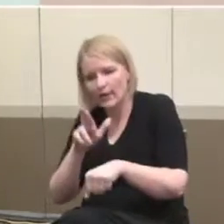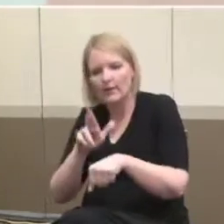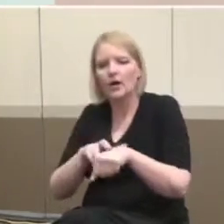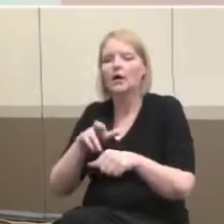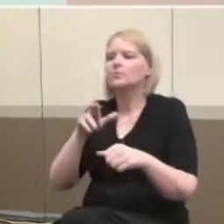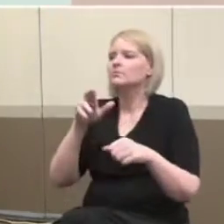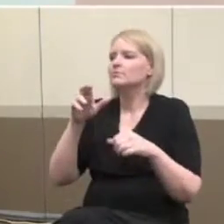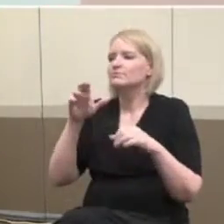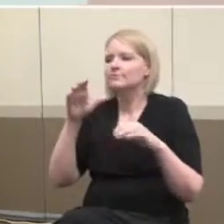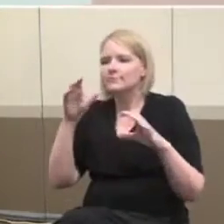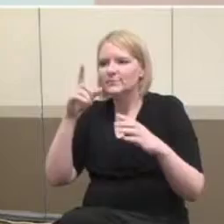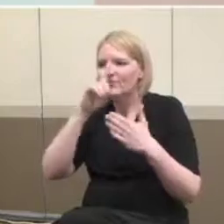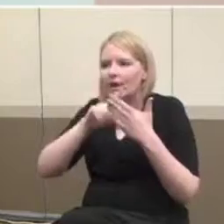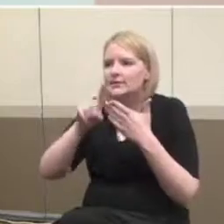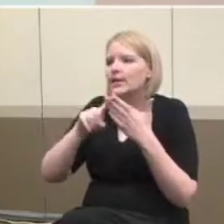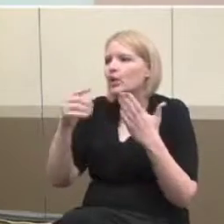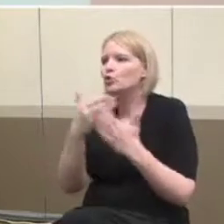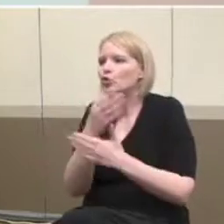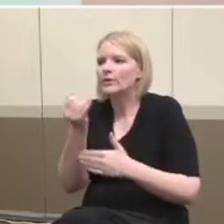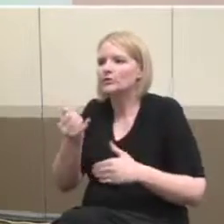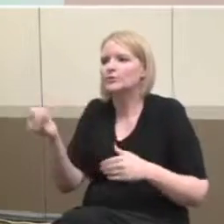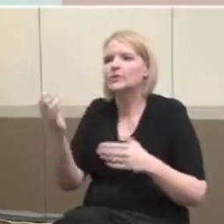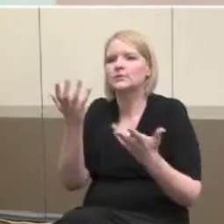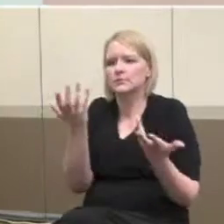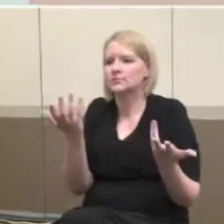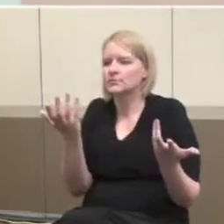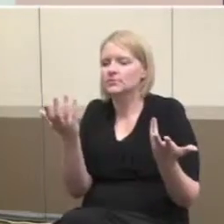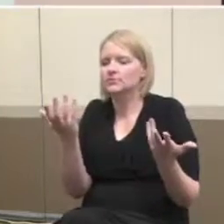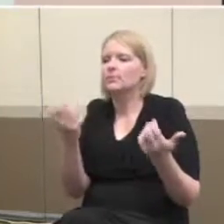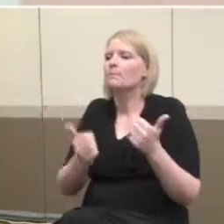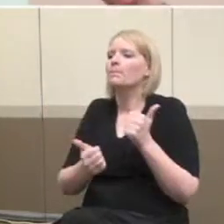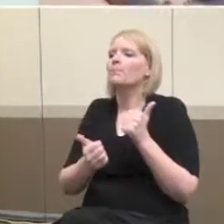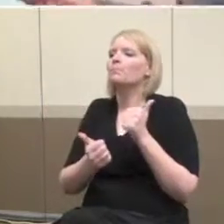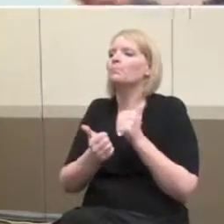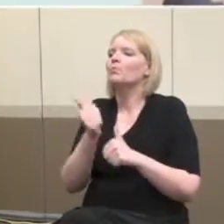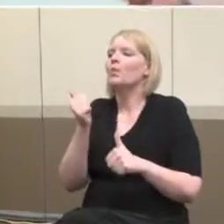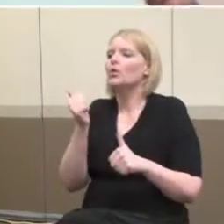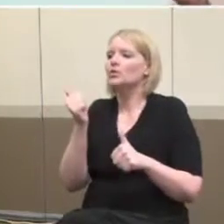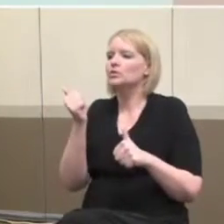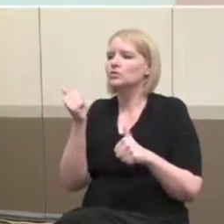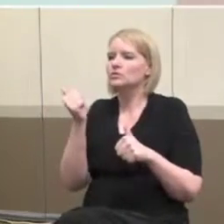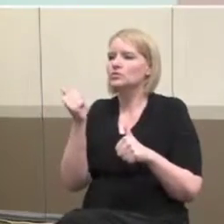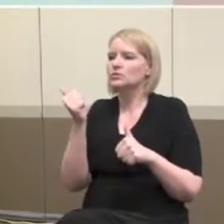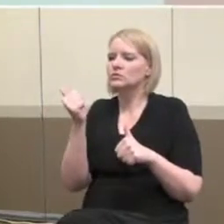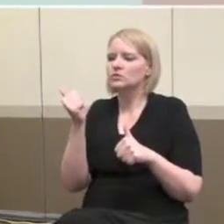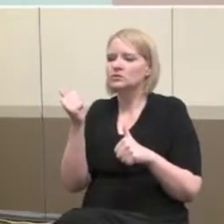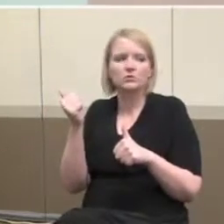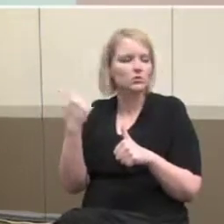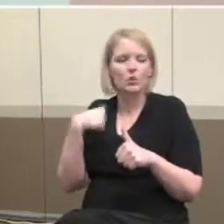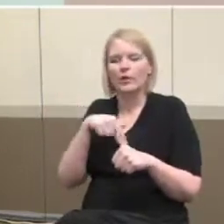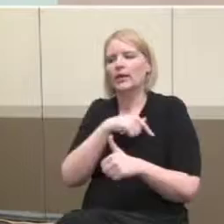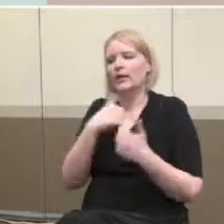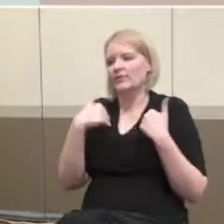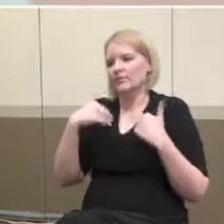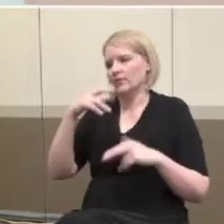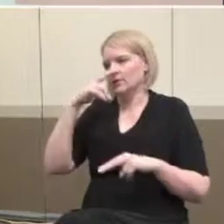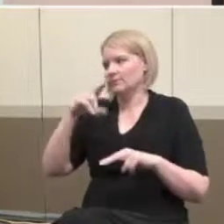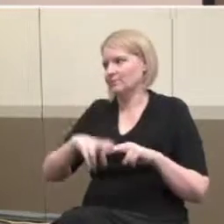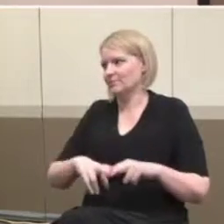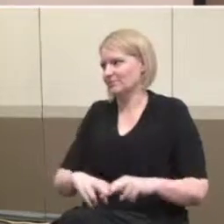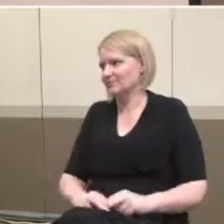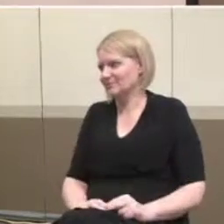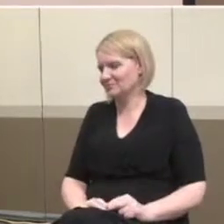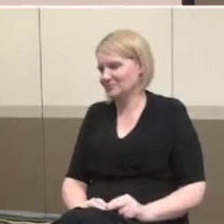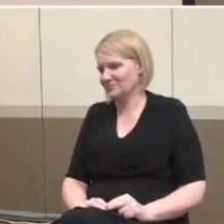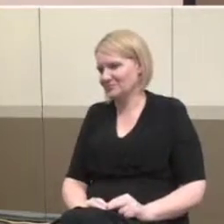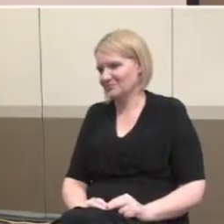new instruments, and learn about music and different cultures. But mostly we have fun. Again, that's really the point.